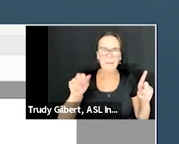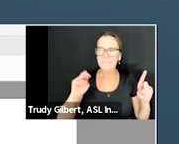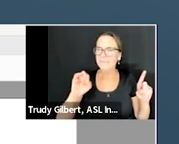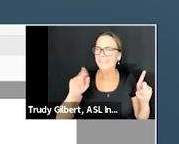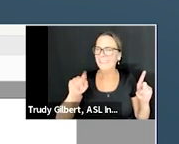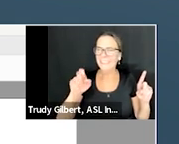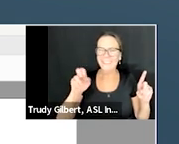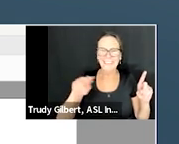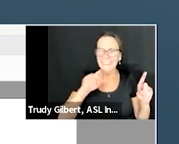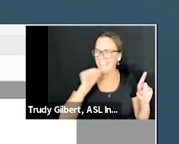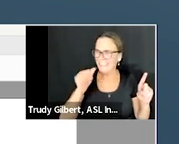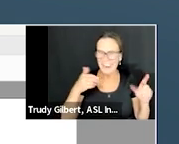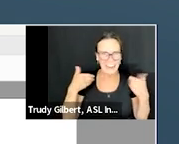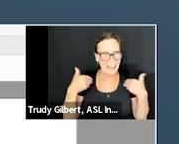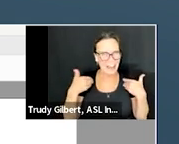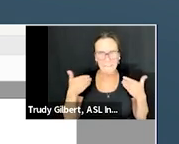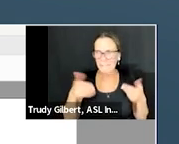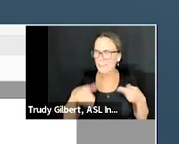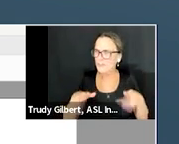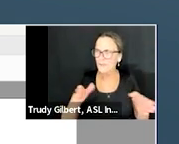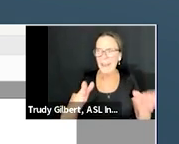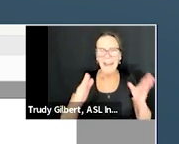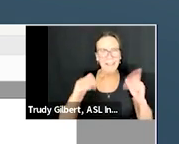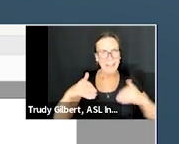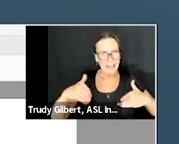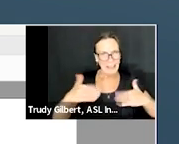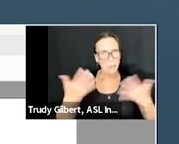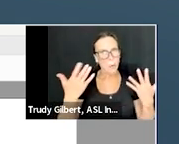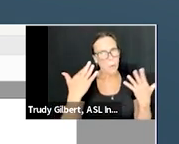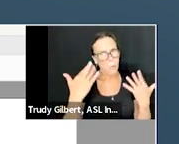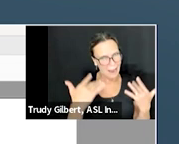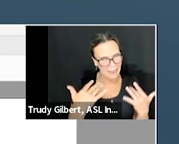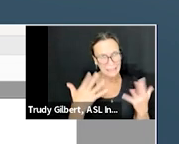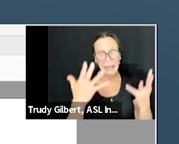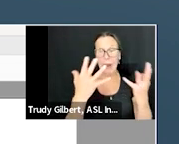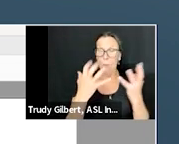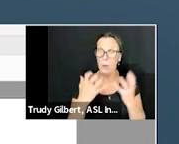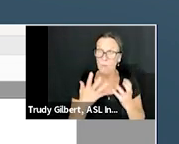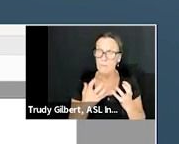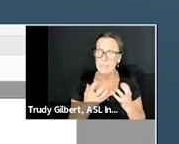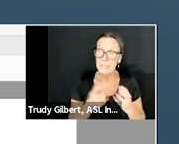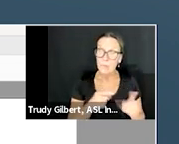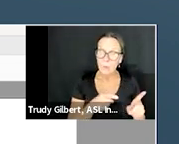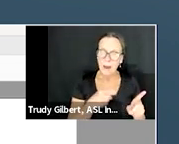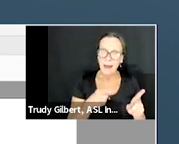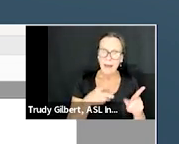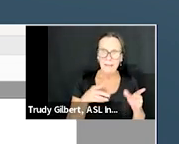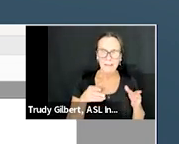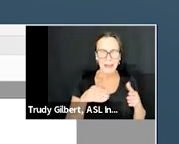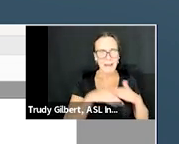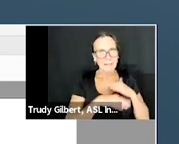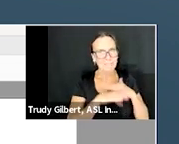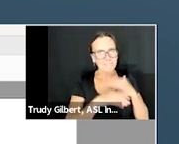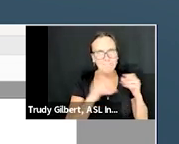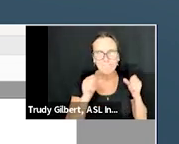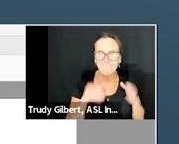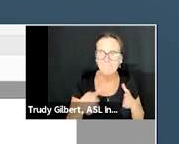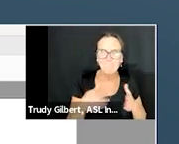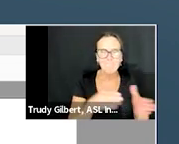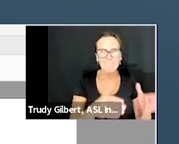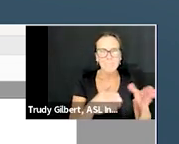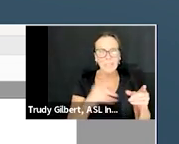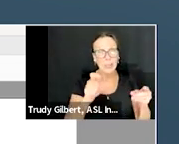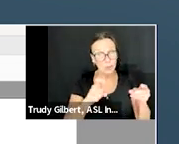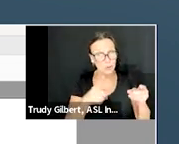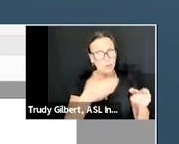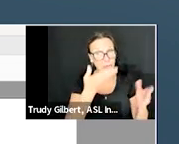trail still, and we are wanting that trail very badly in Northampton. We should be on this list. But